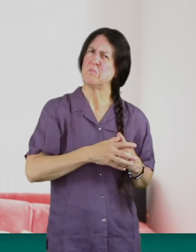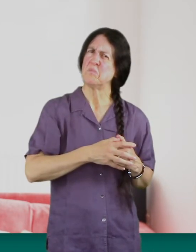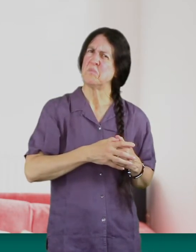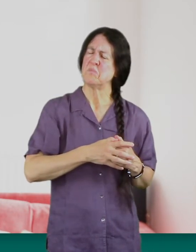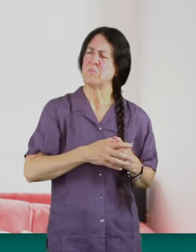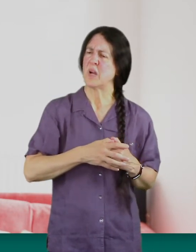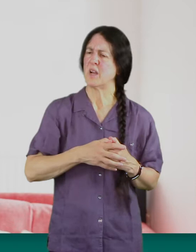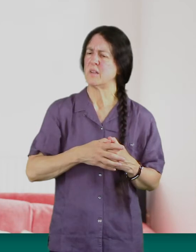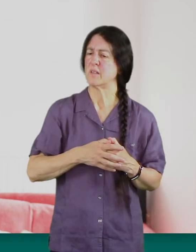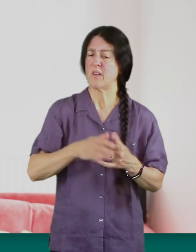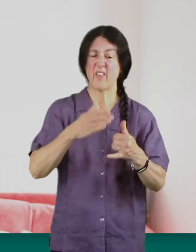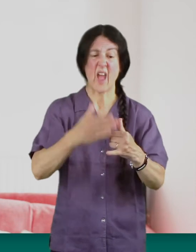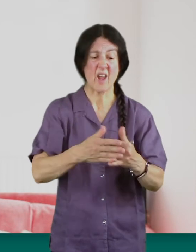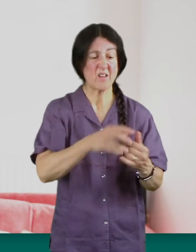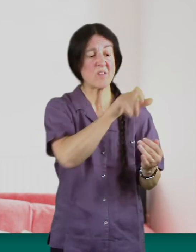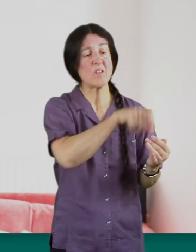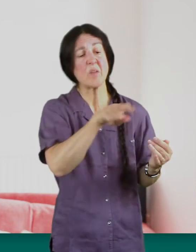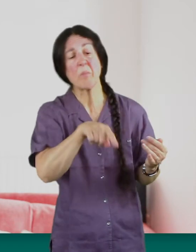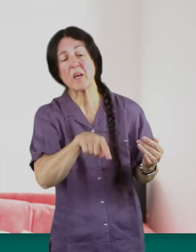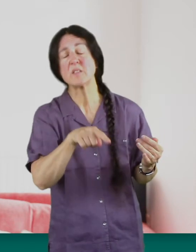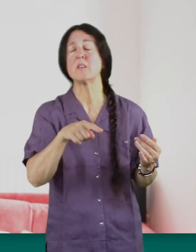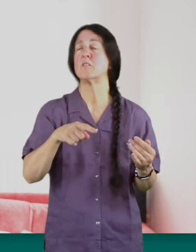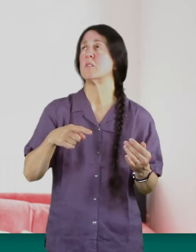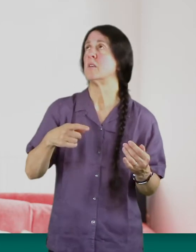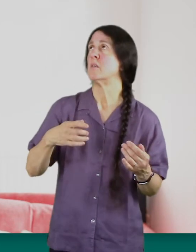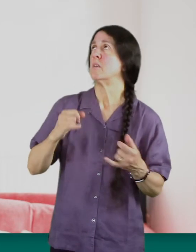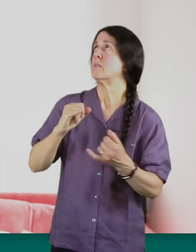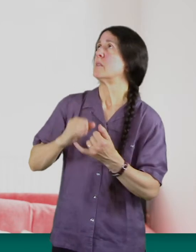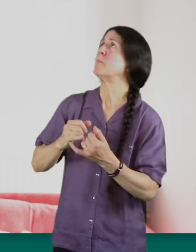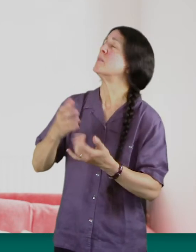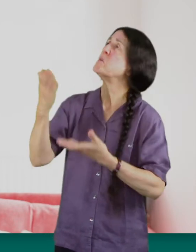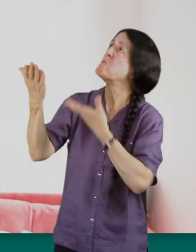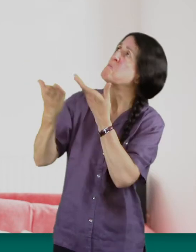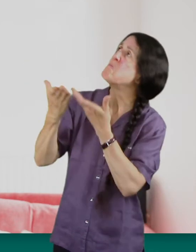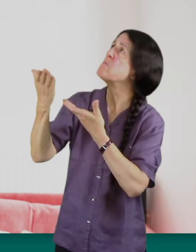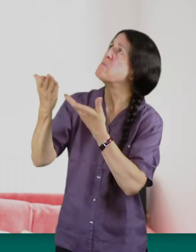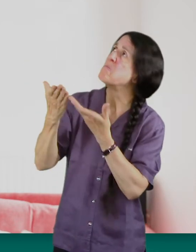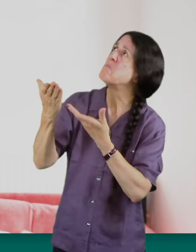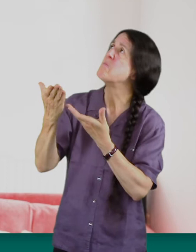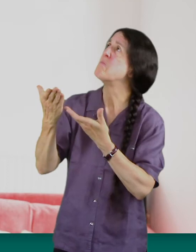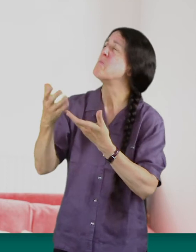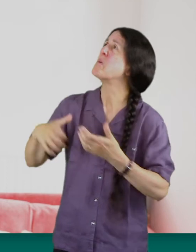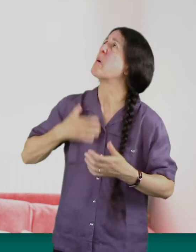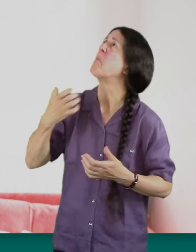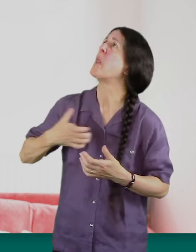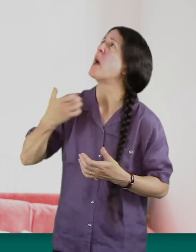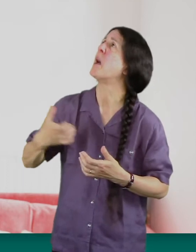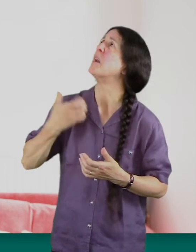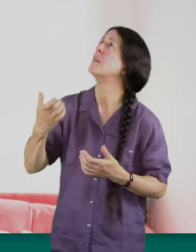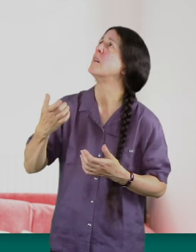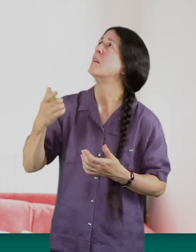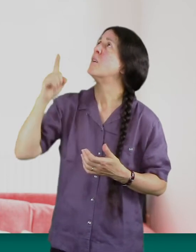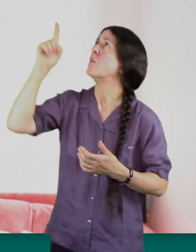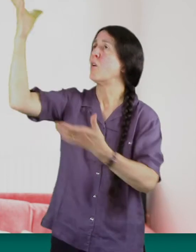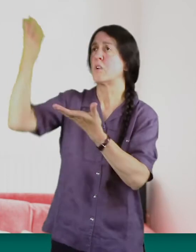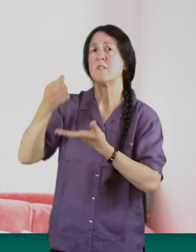drink. And it can be quite a confusing picture because it seems as though the Spirit of the Lord, and it does, comes on